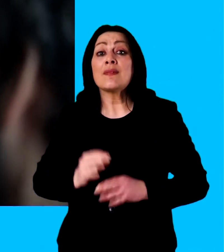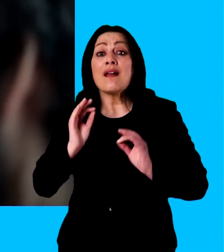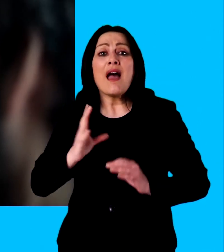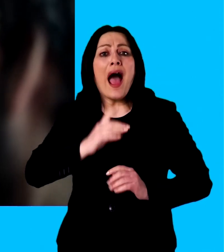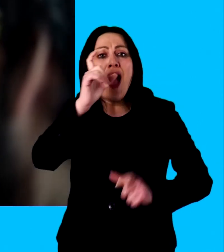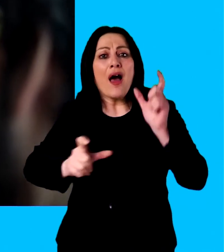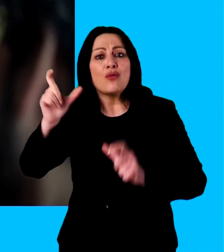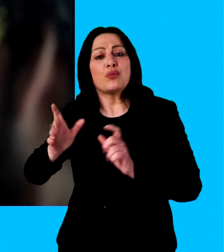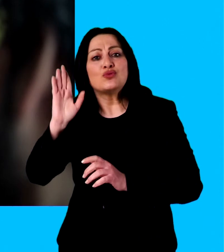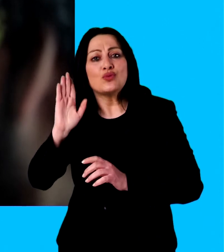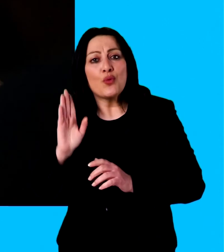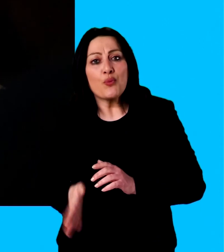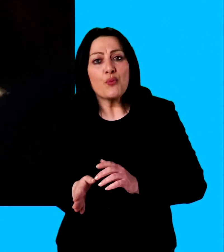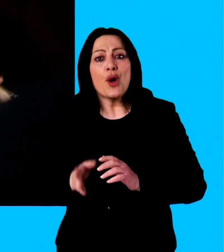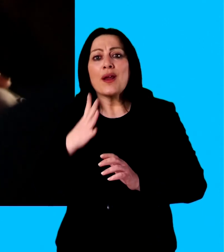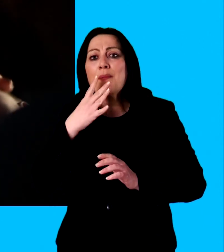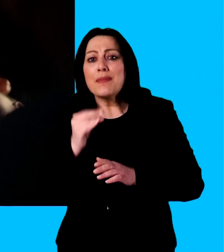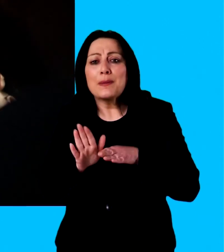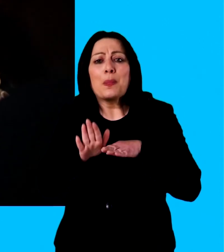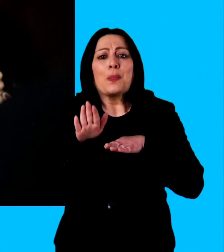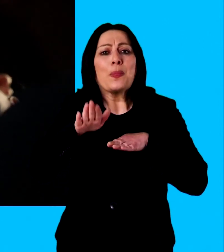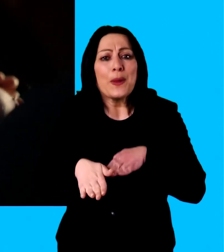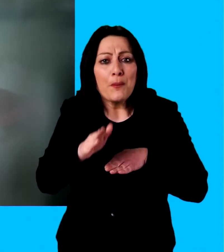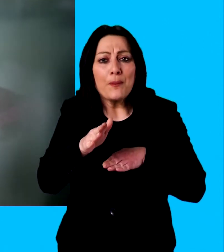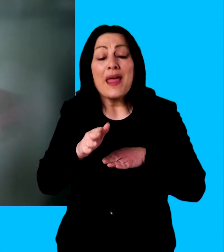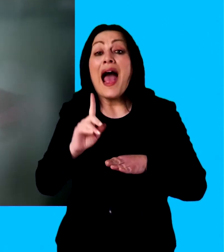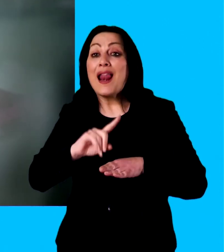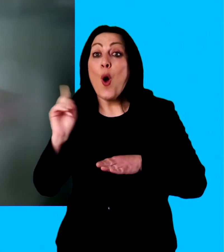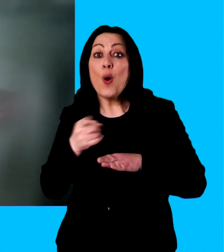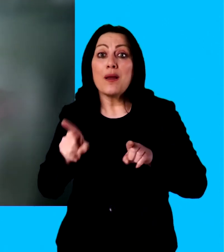but together we can make a real difference.